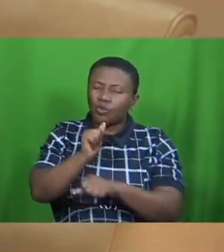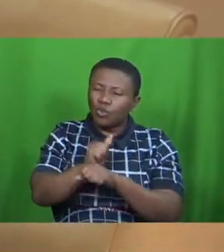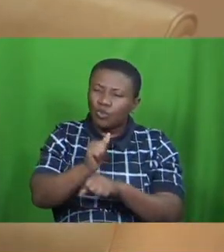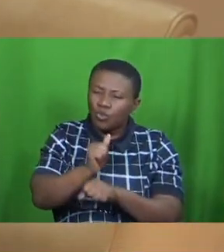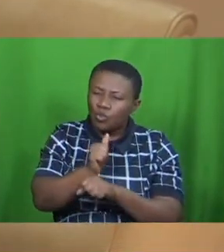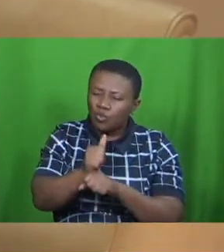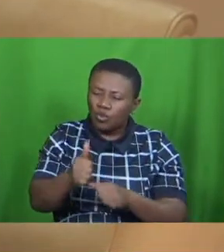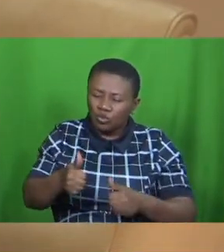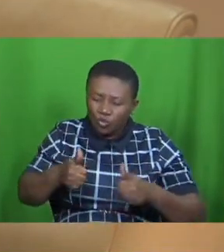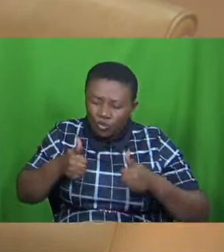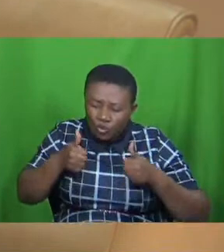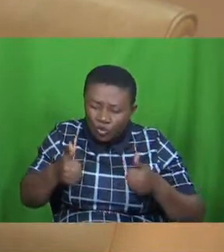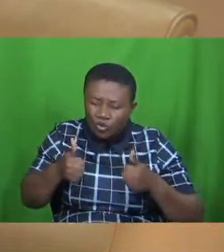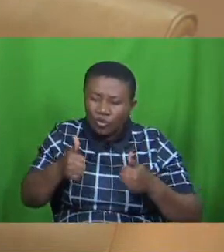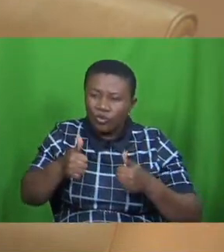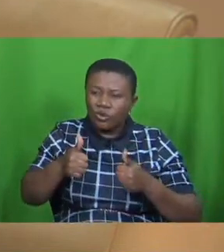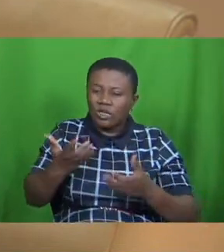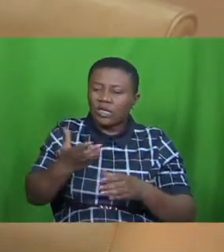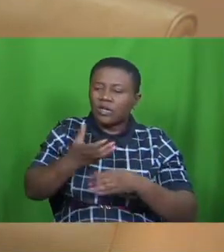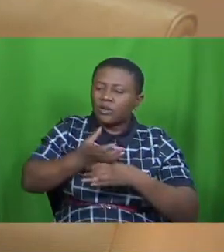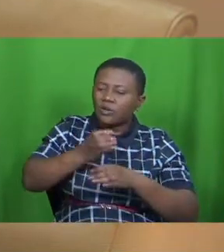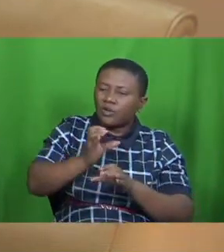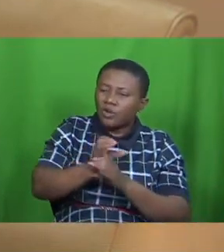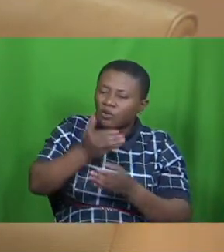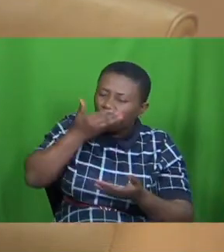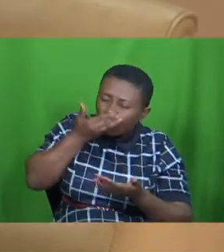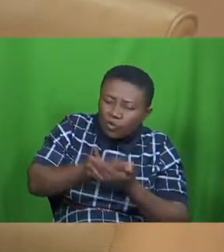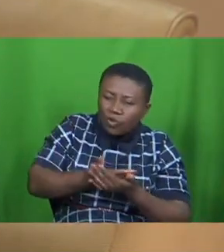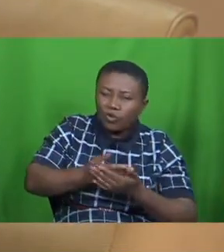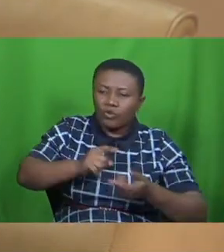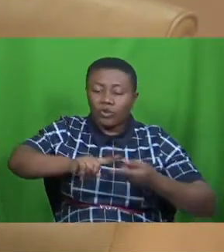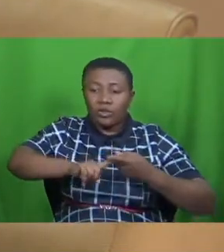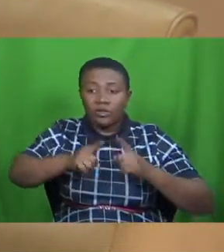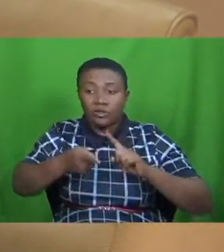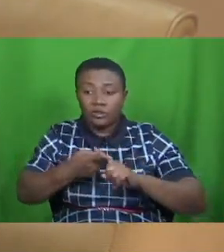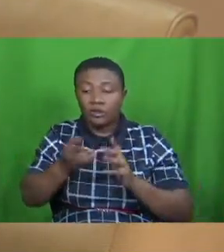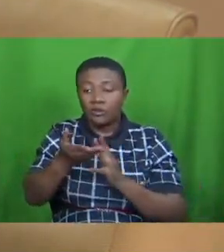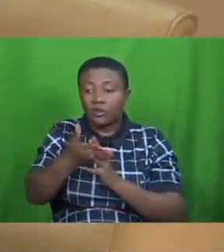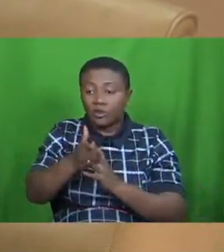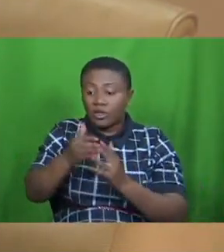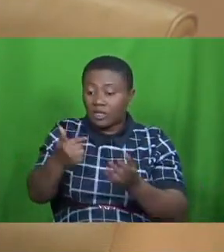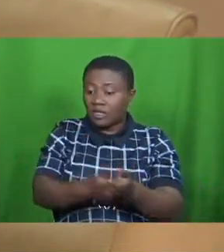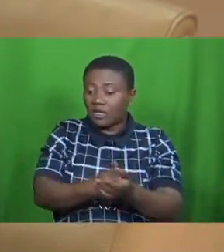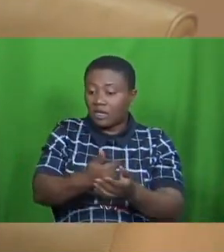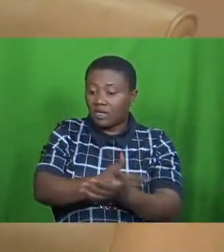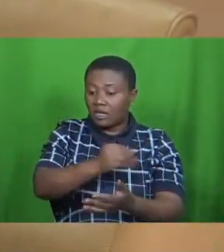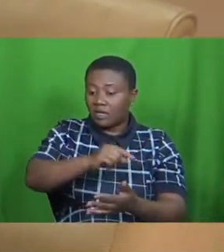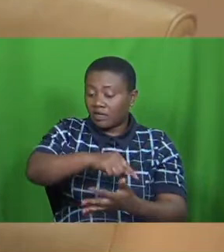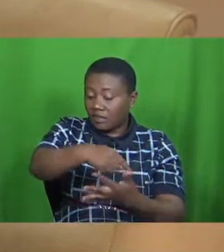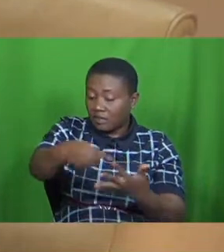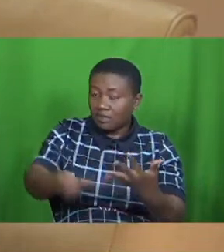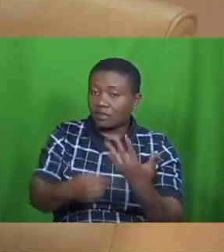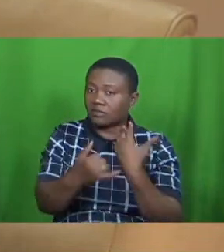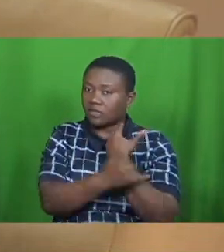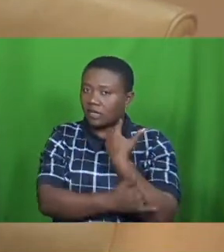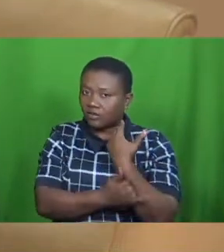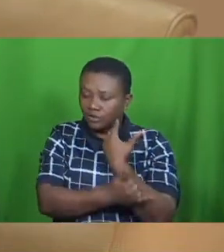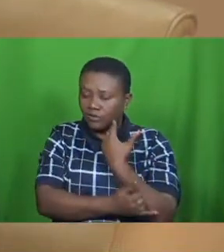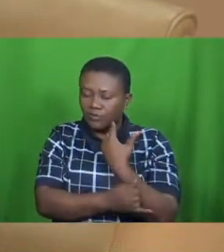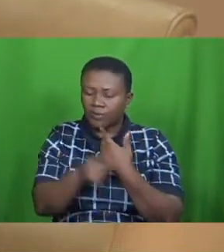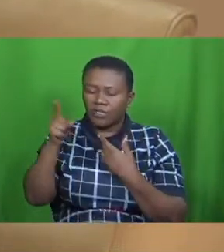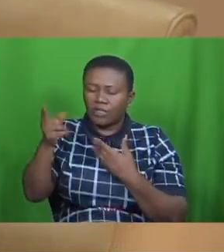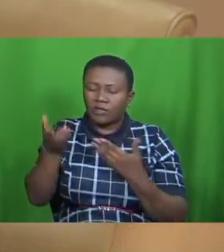a solid and friendly relation between Ghana and these countries. He served there